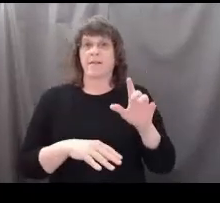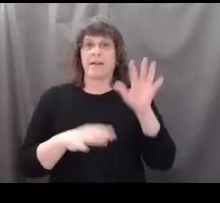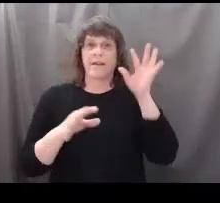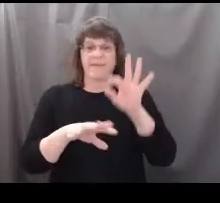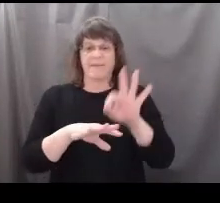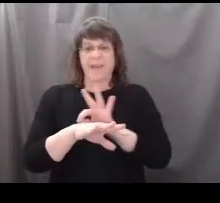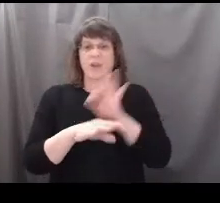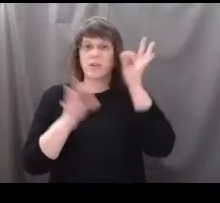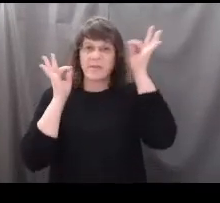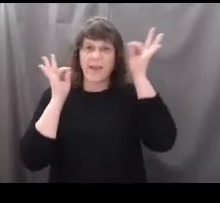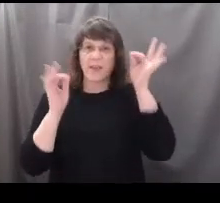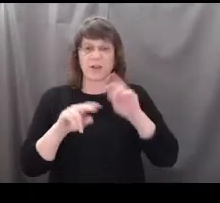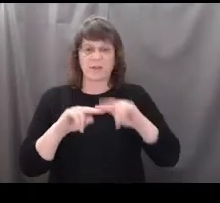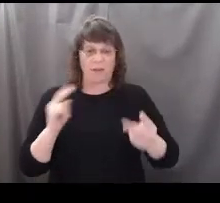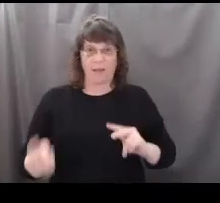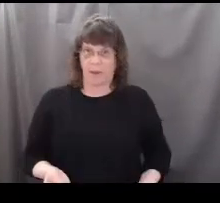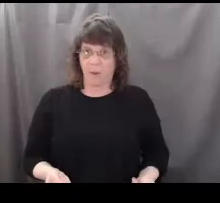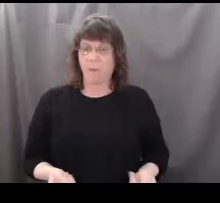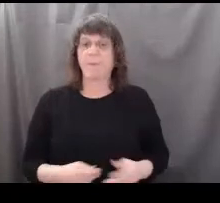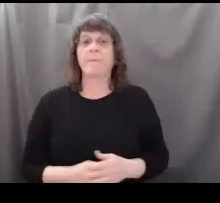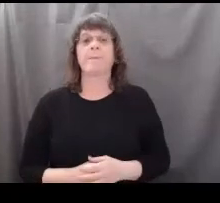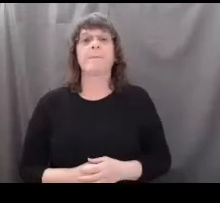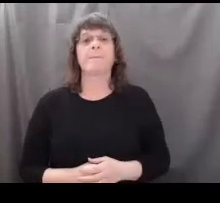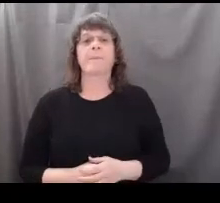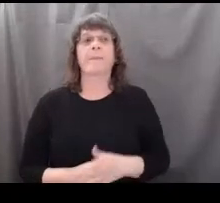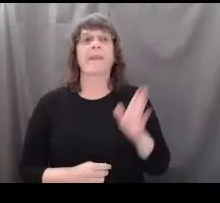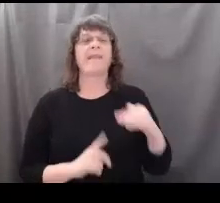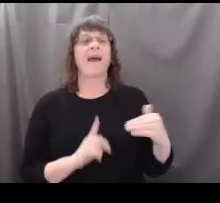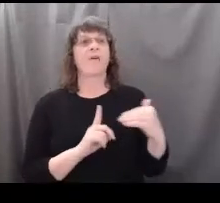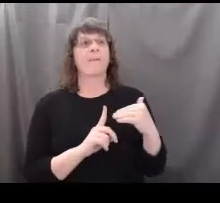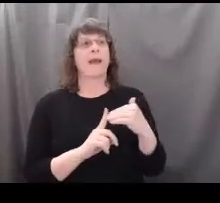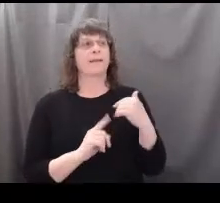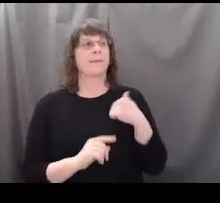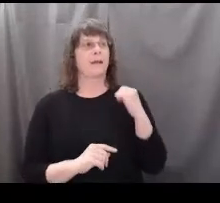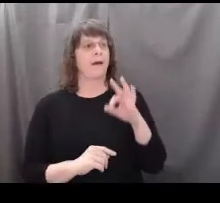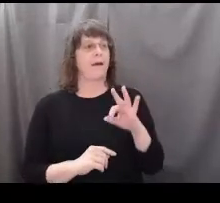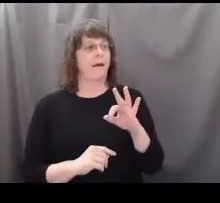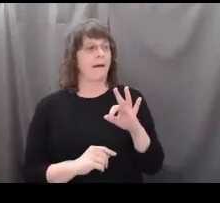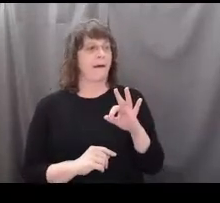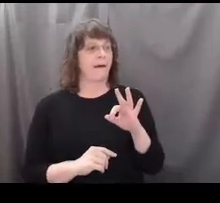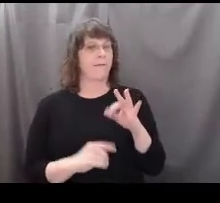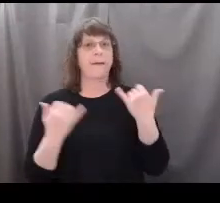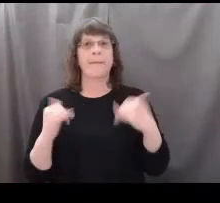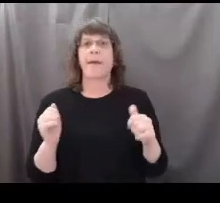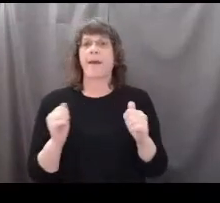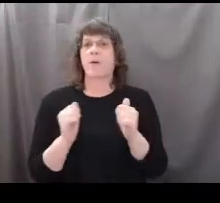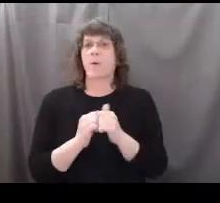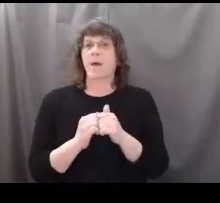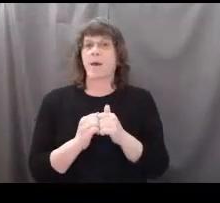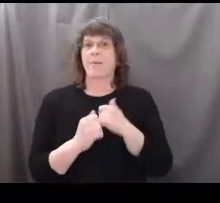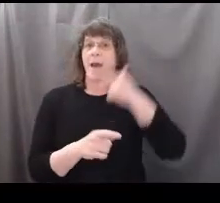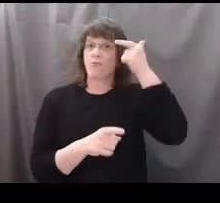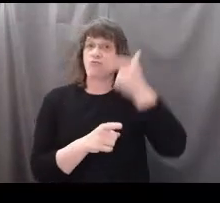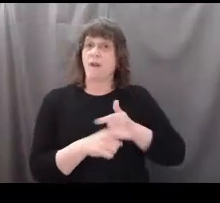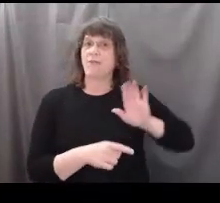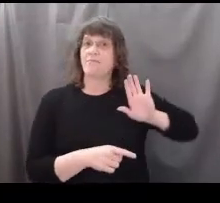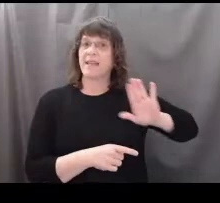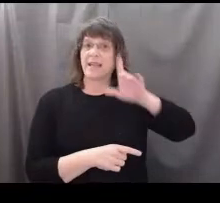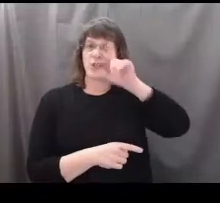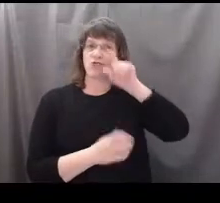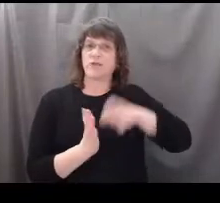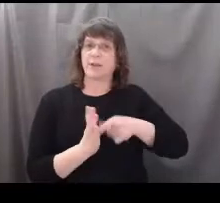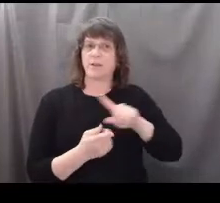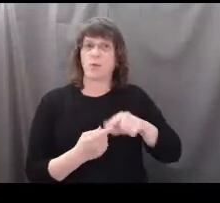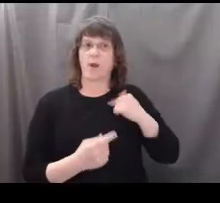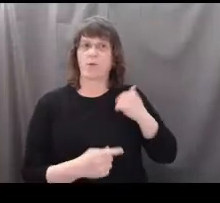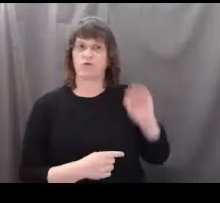out. And it reminds me of playing with my brother's chickens as a